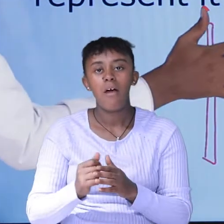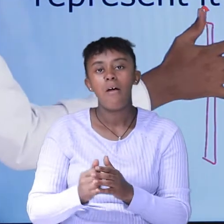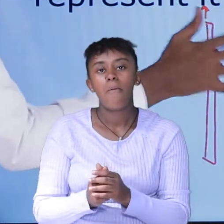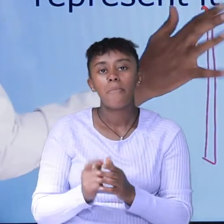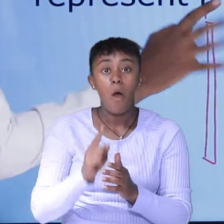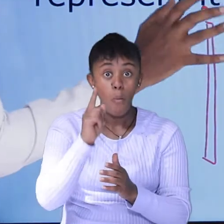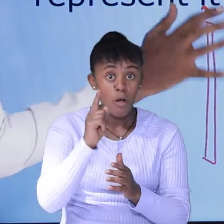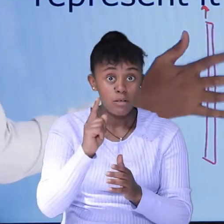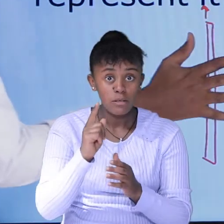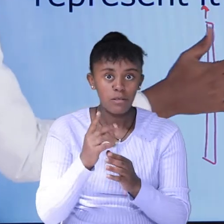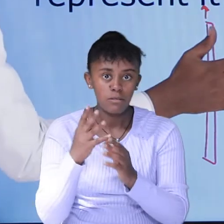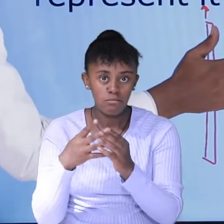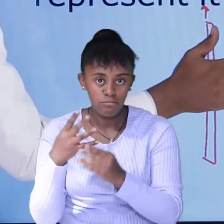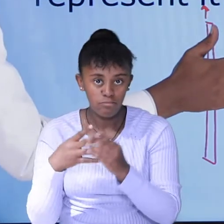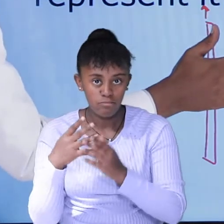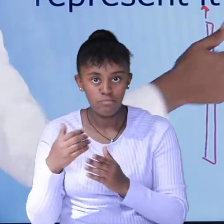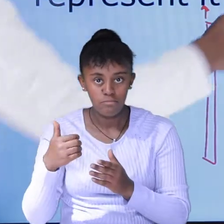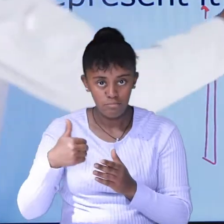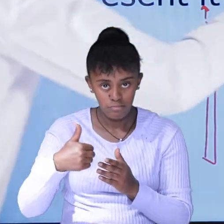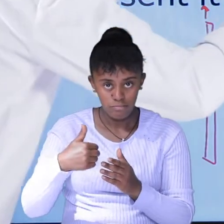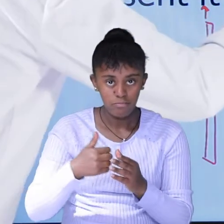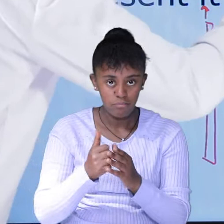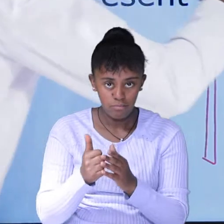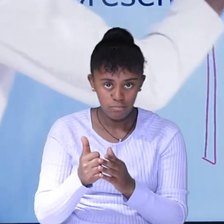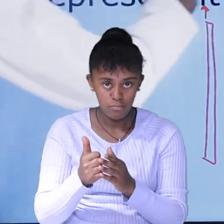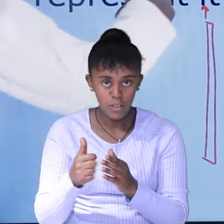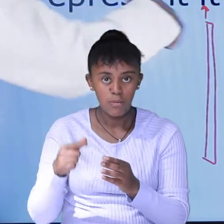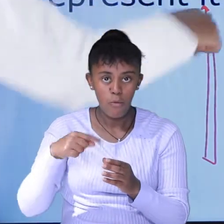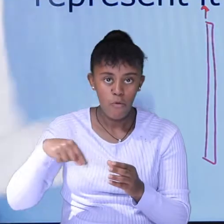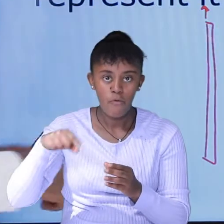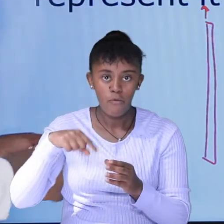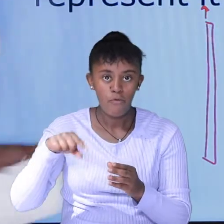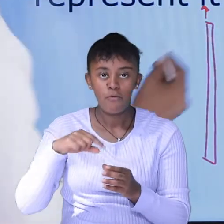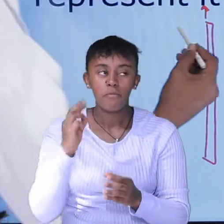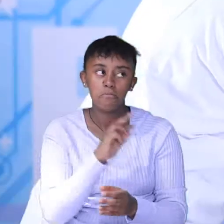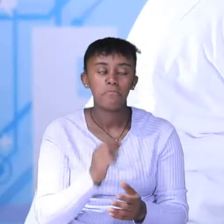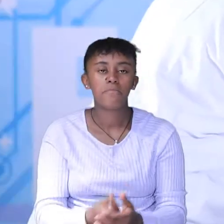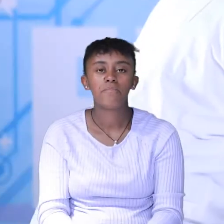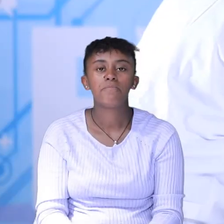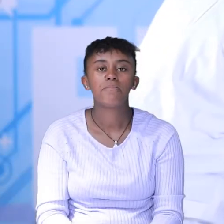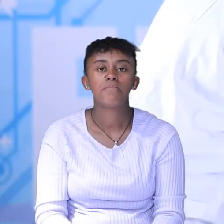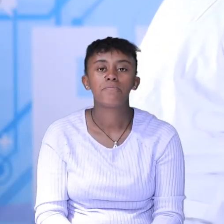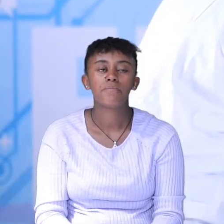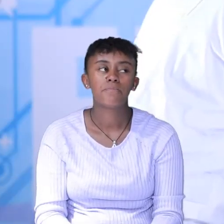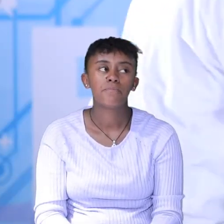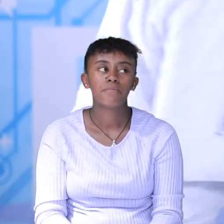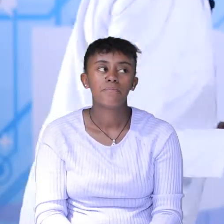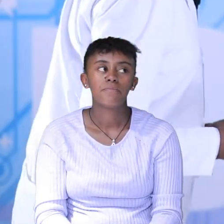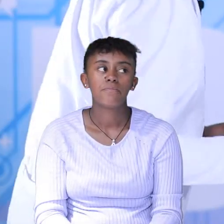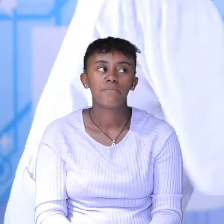upward and your forefingers points in this direction. So it's moving like this, in this